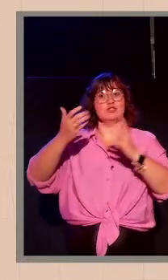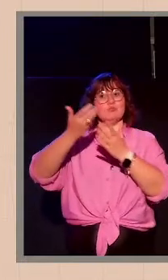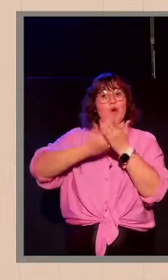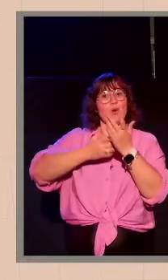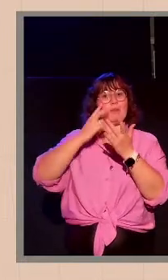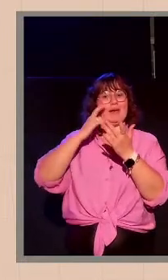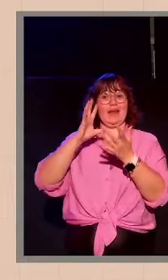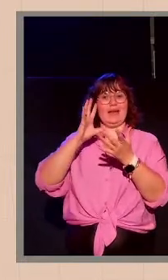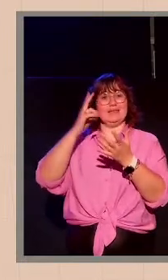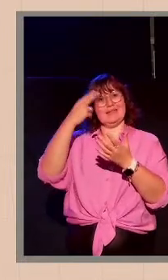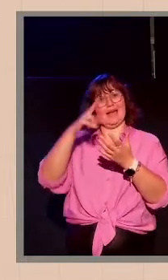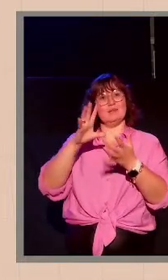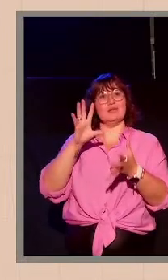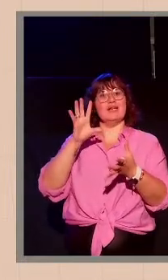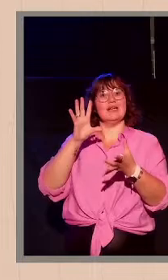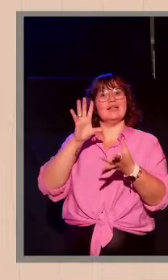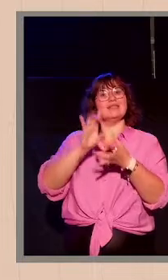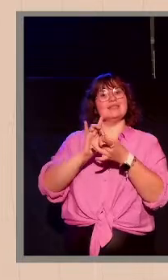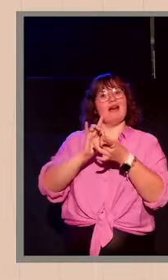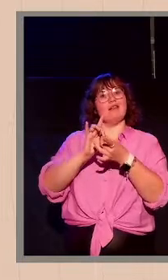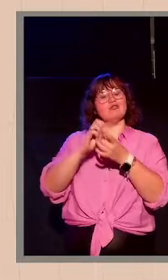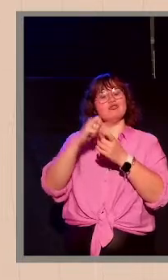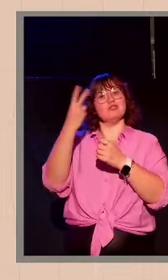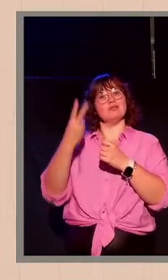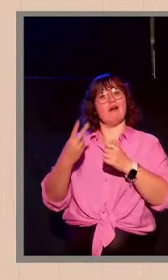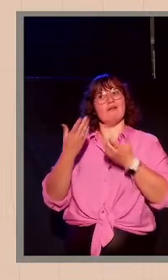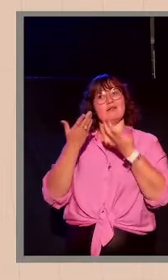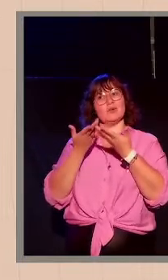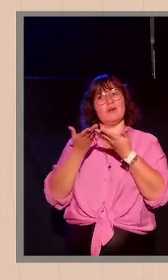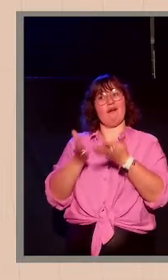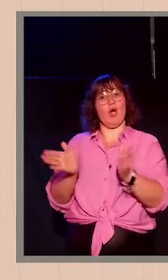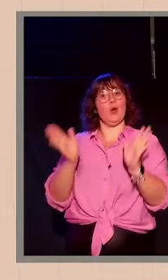Designer. So if I open that up,